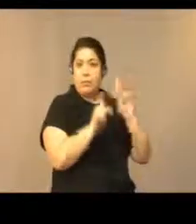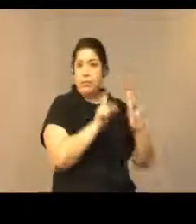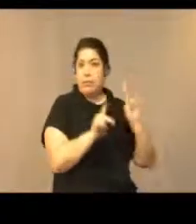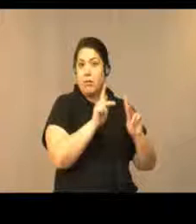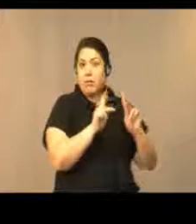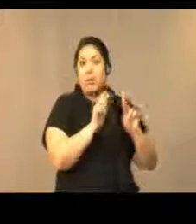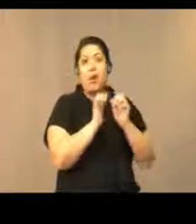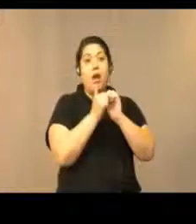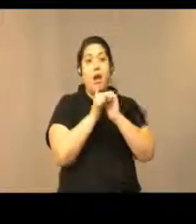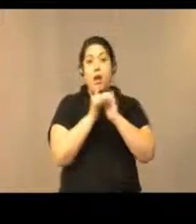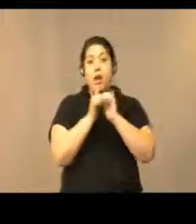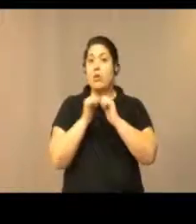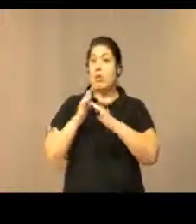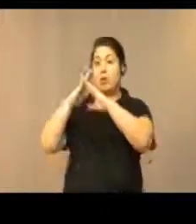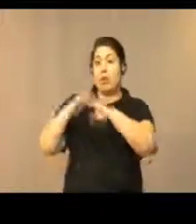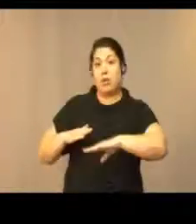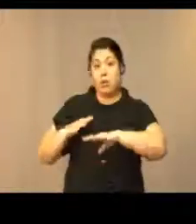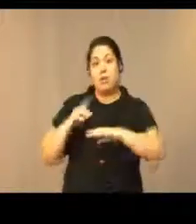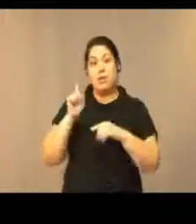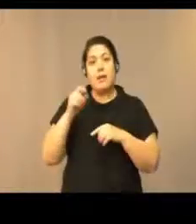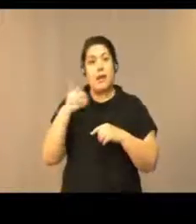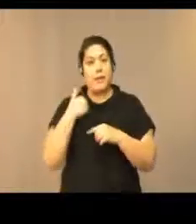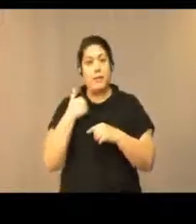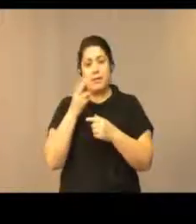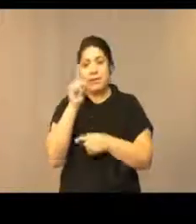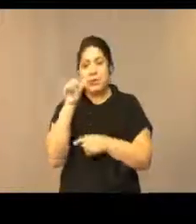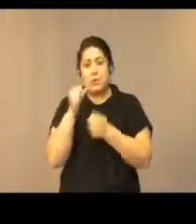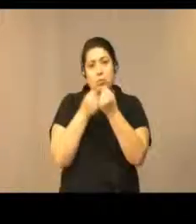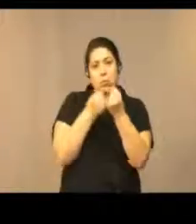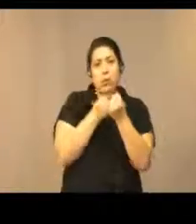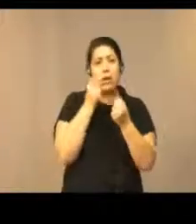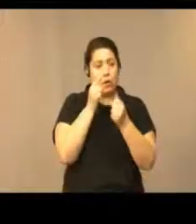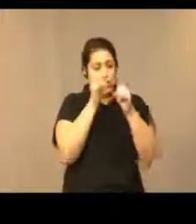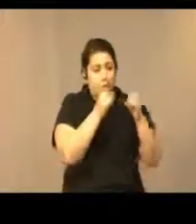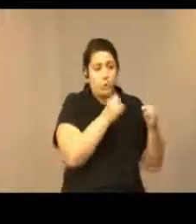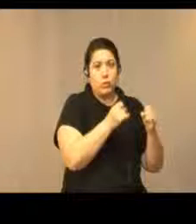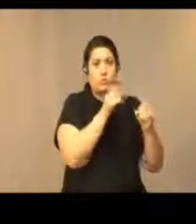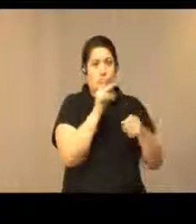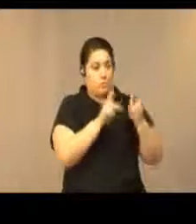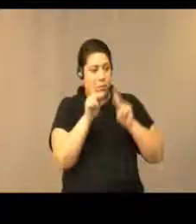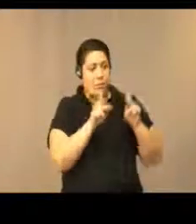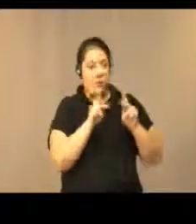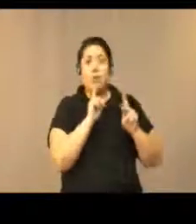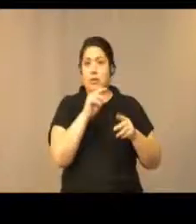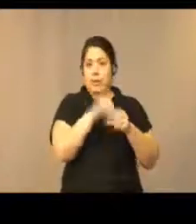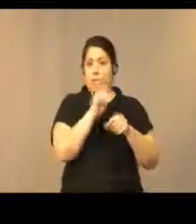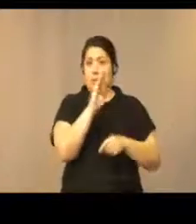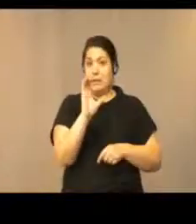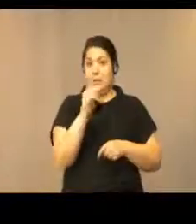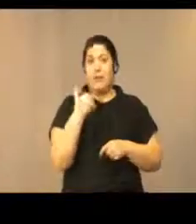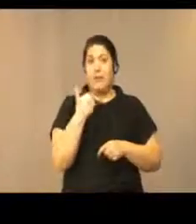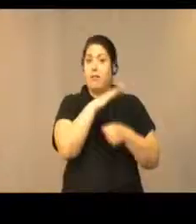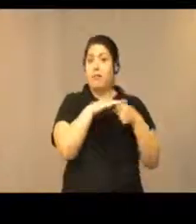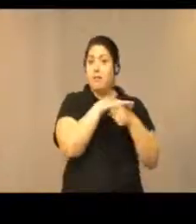provide disability-related services to Indigenous individuals and families residing within British Columbia's 200 First Nations communities and